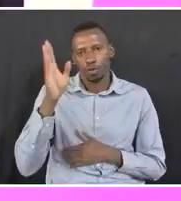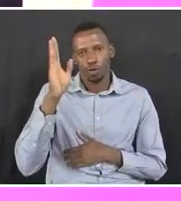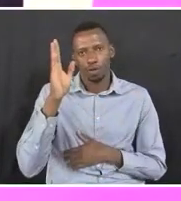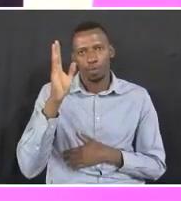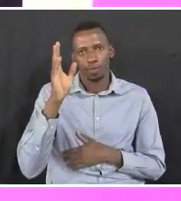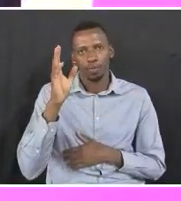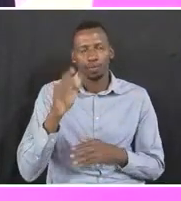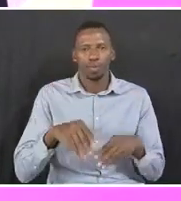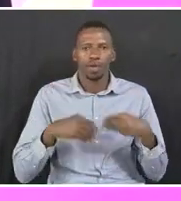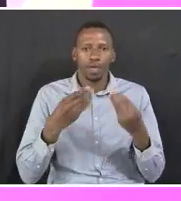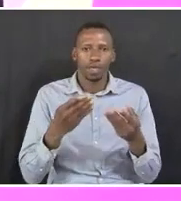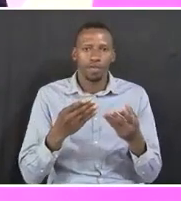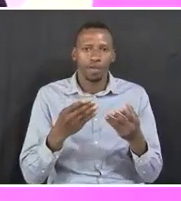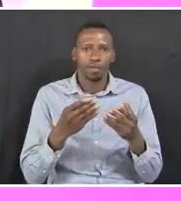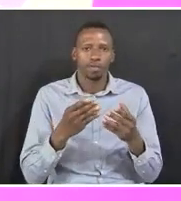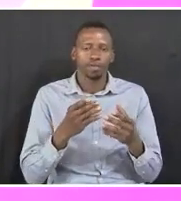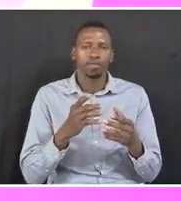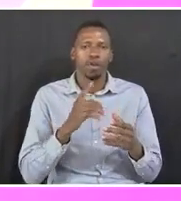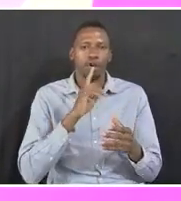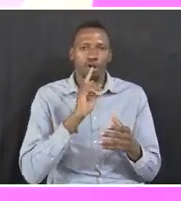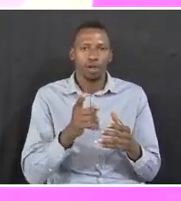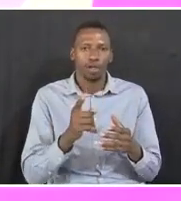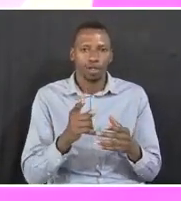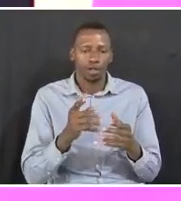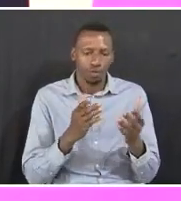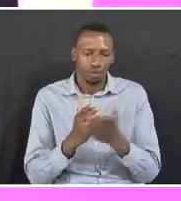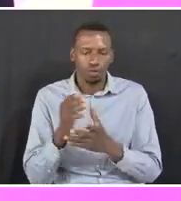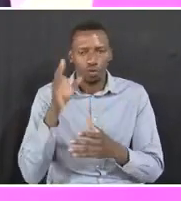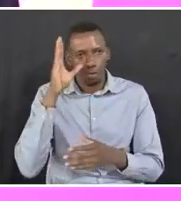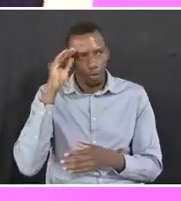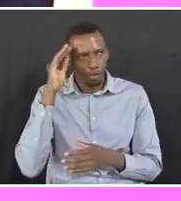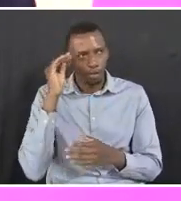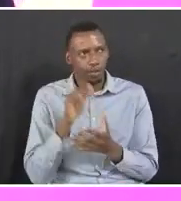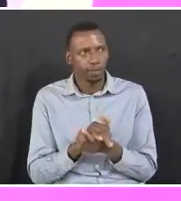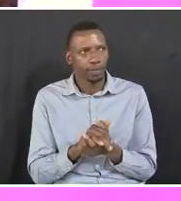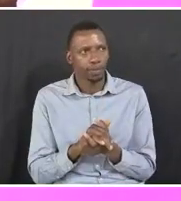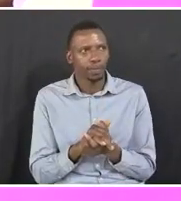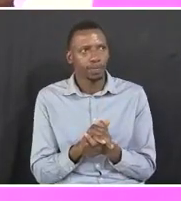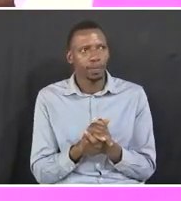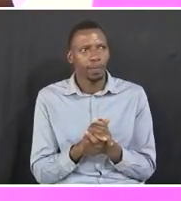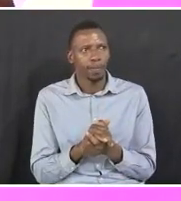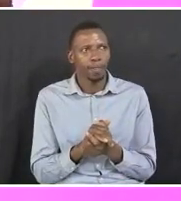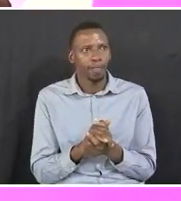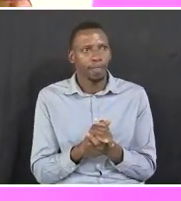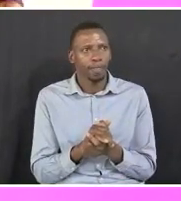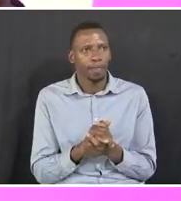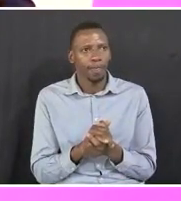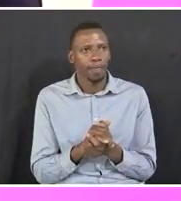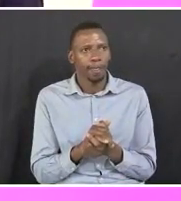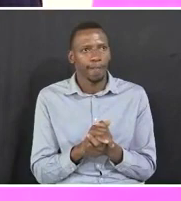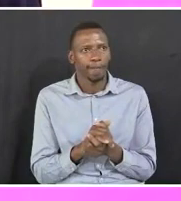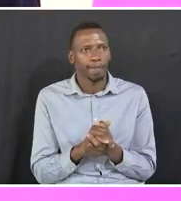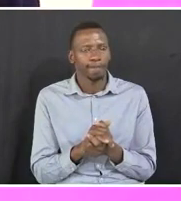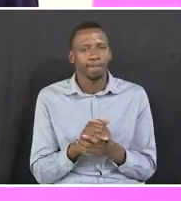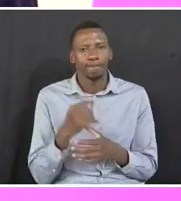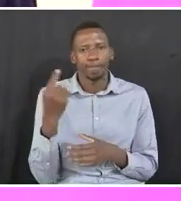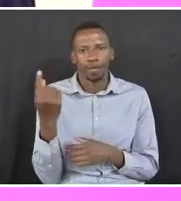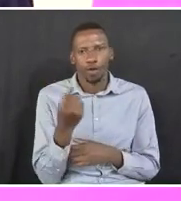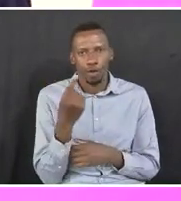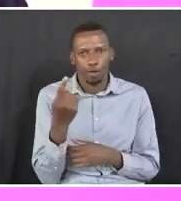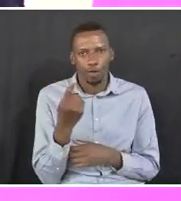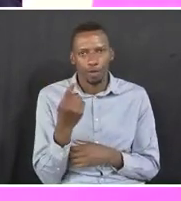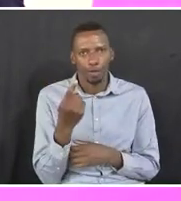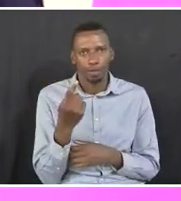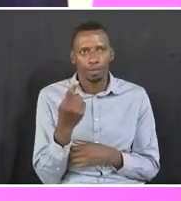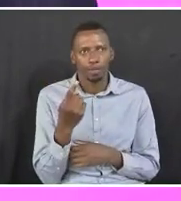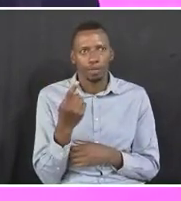God giving instructions through Moses. Only, Deuteronomy 4, verse 9 and 10. Only take heed